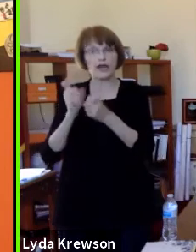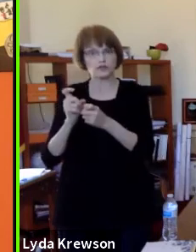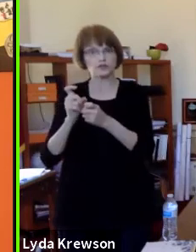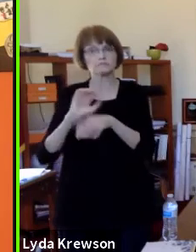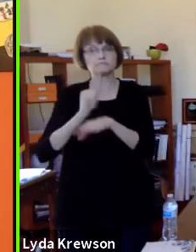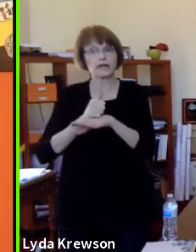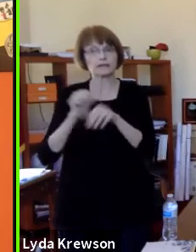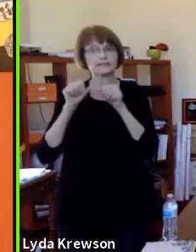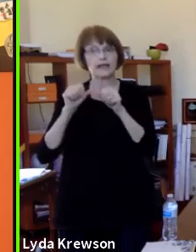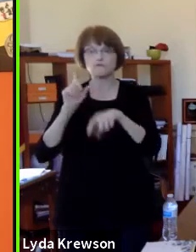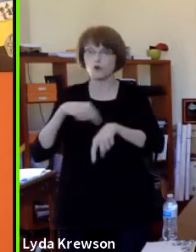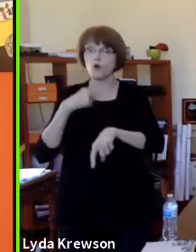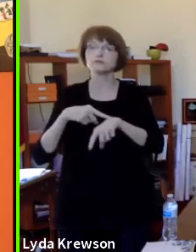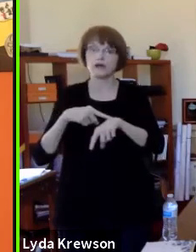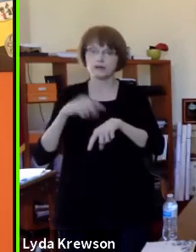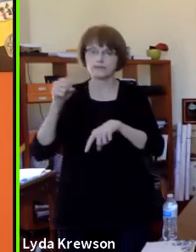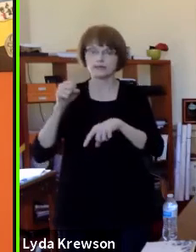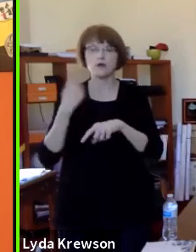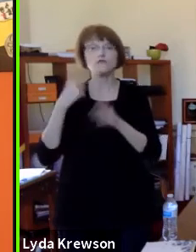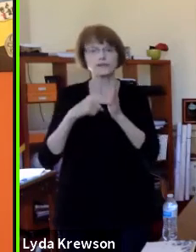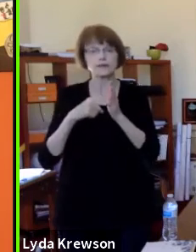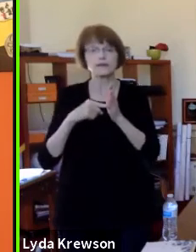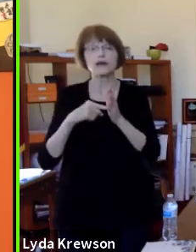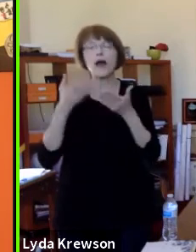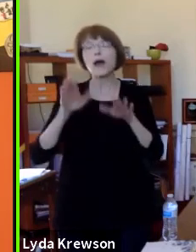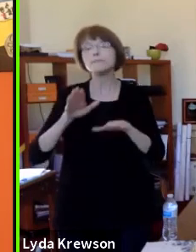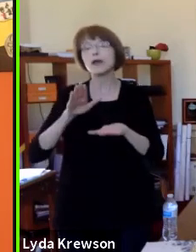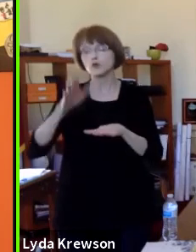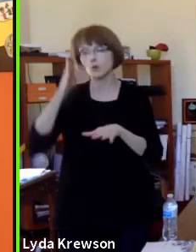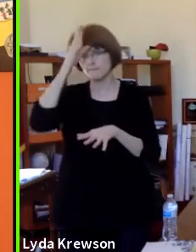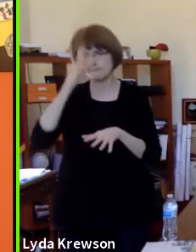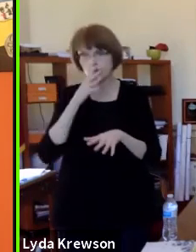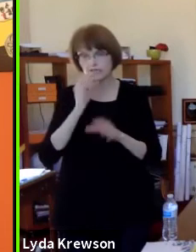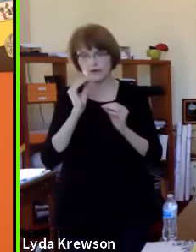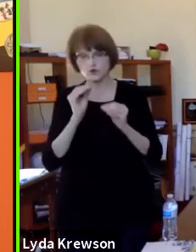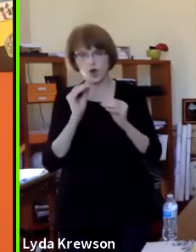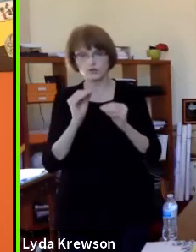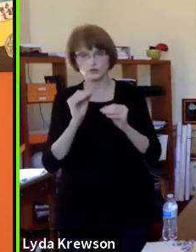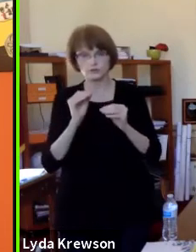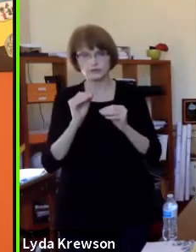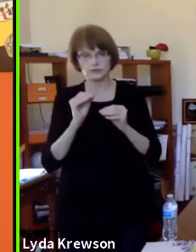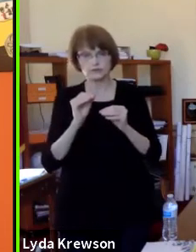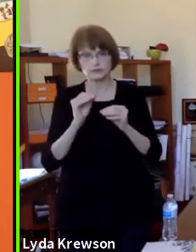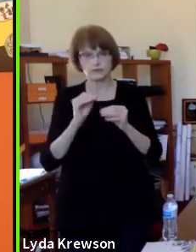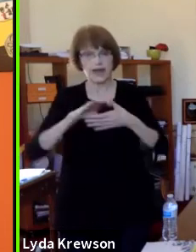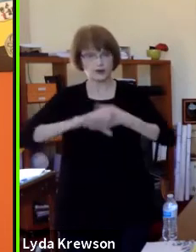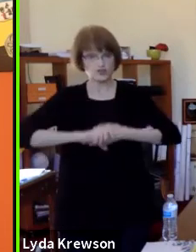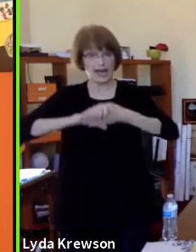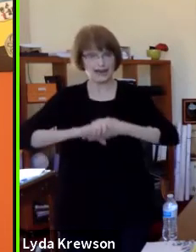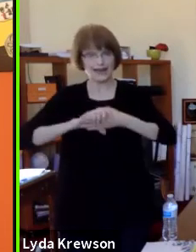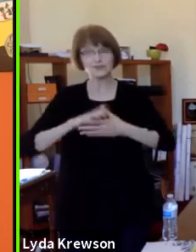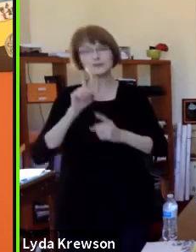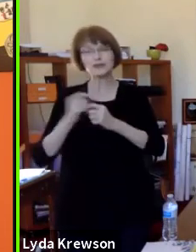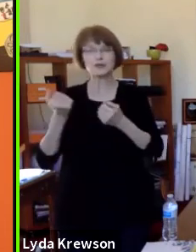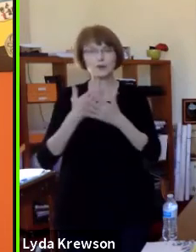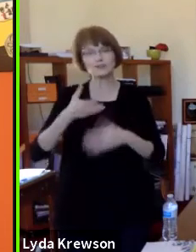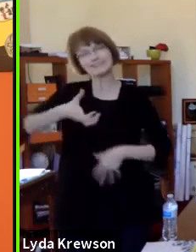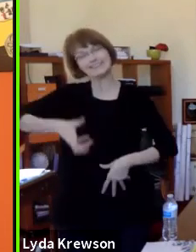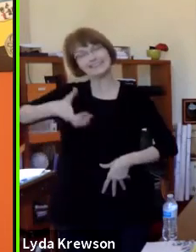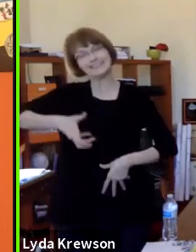long time. For example, I bet your parents have all taught you how to shake hands with people, right? When you meet a new